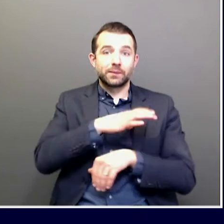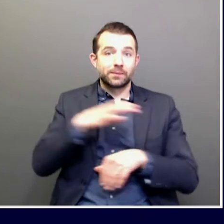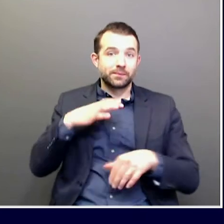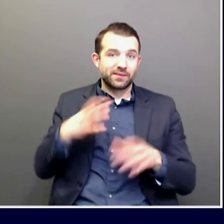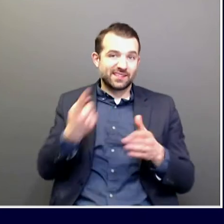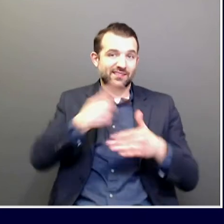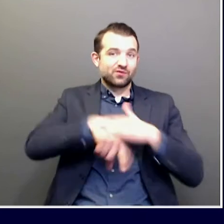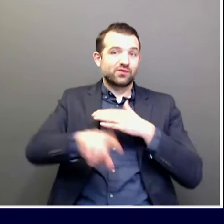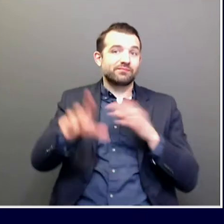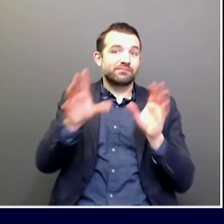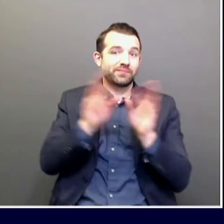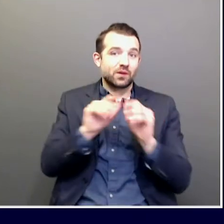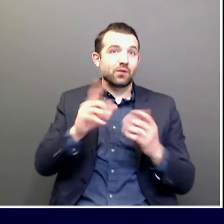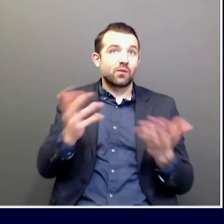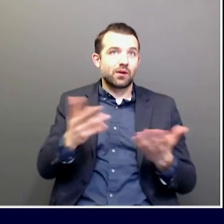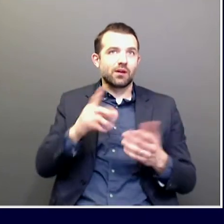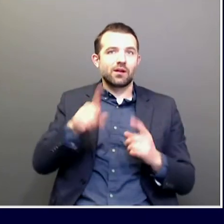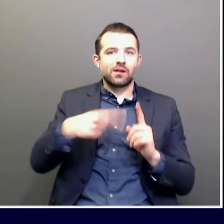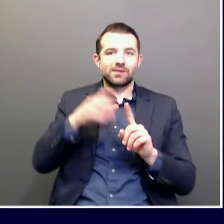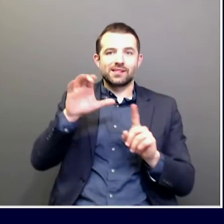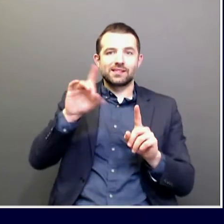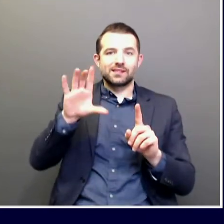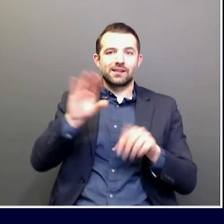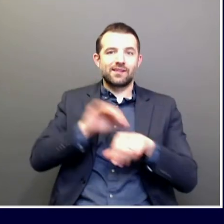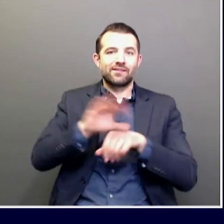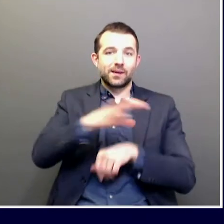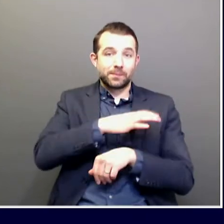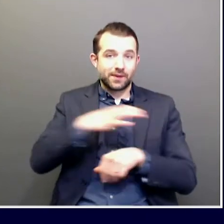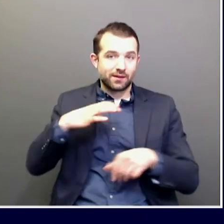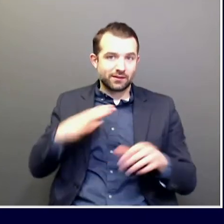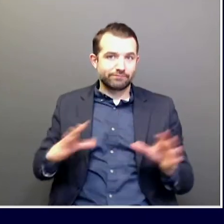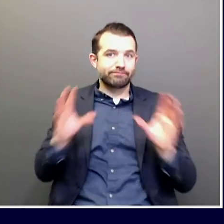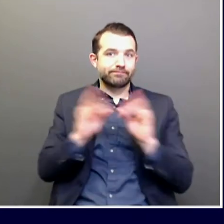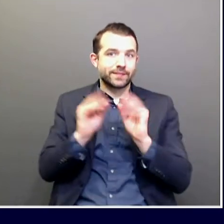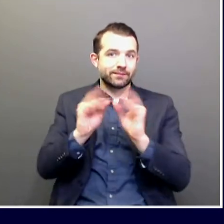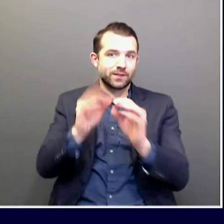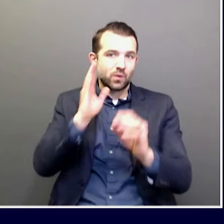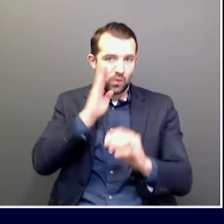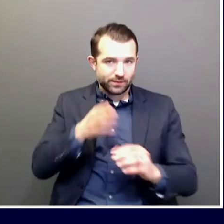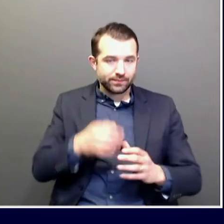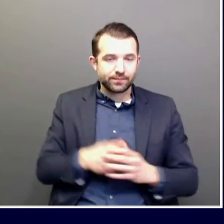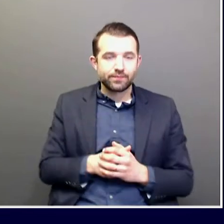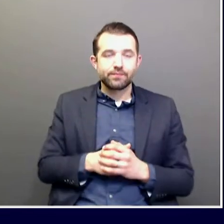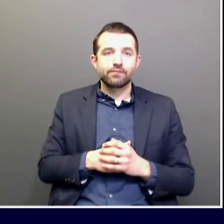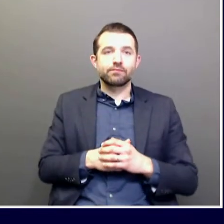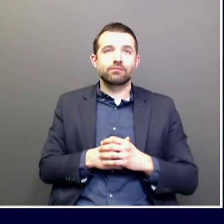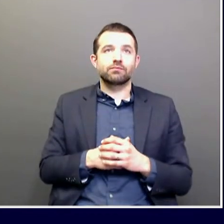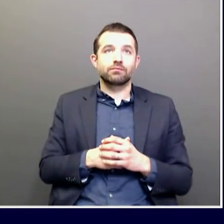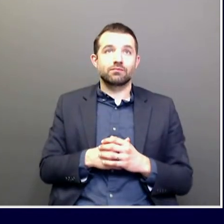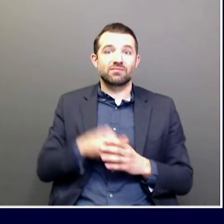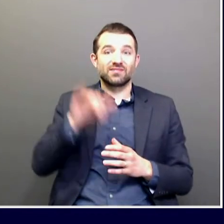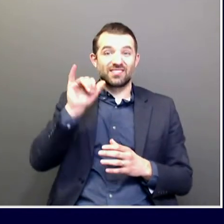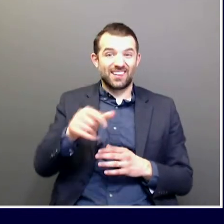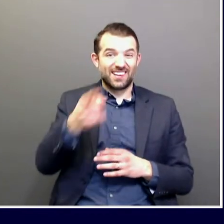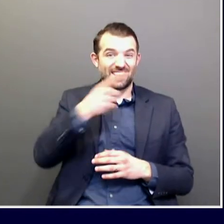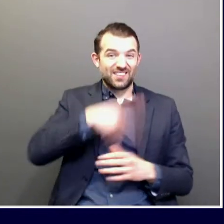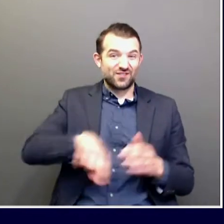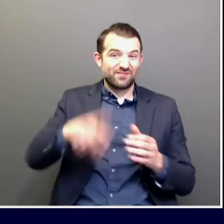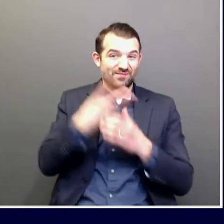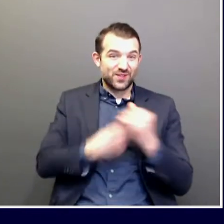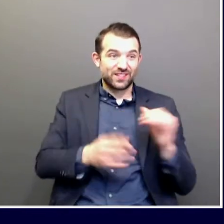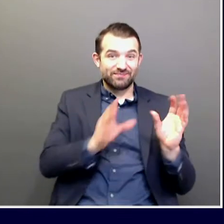from CDC, and as well as in talking with parents and pediatricians, is that a lot of parents, as well as their